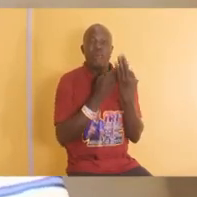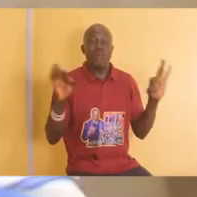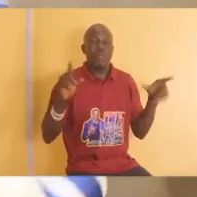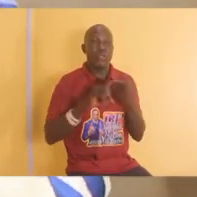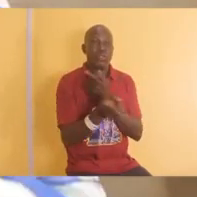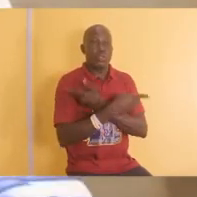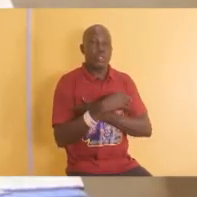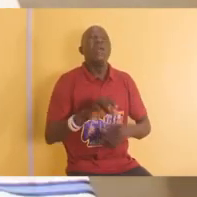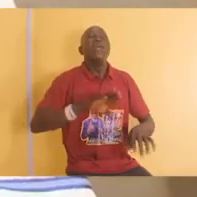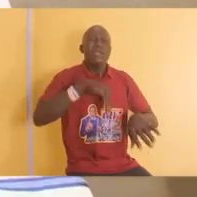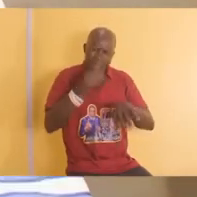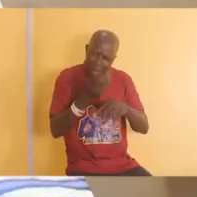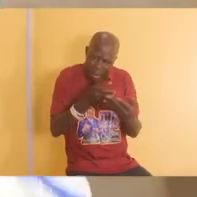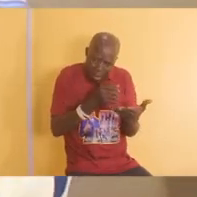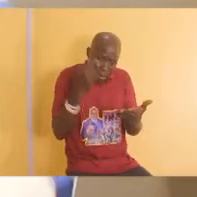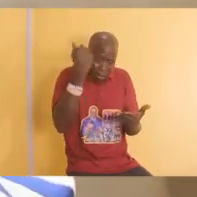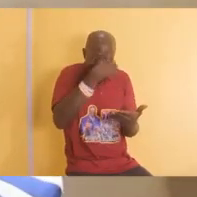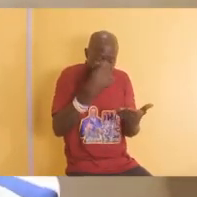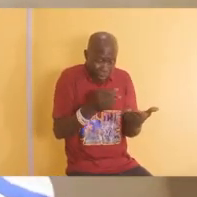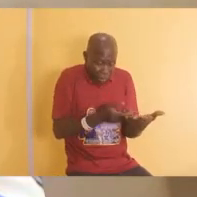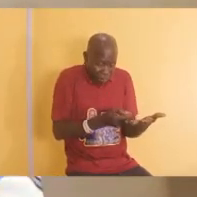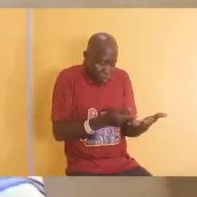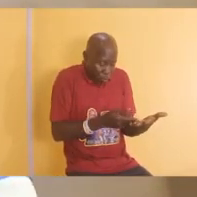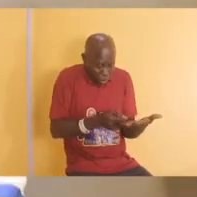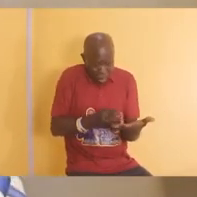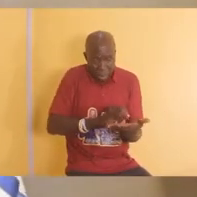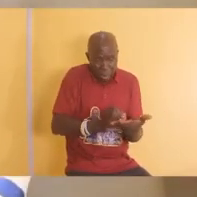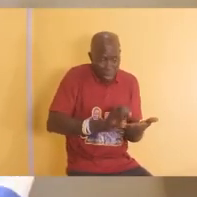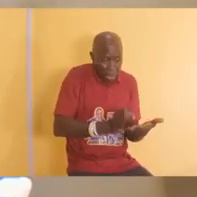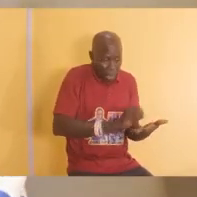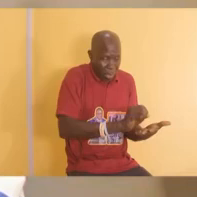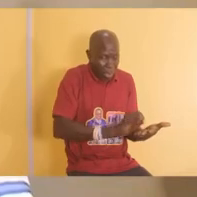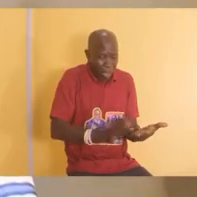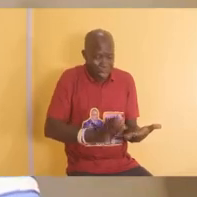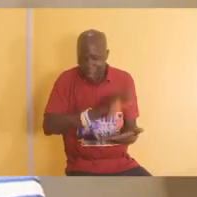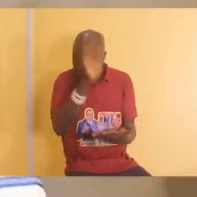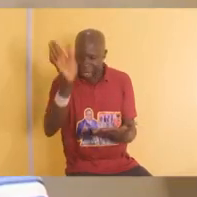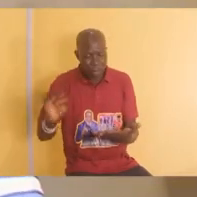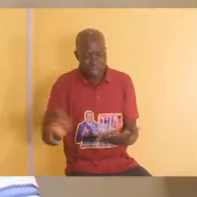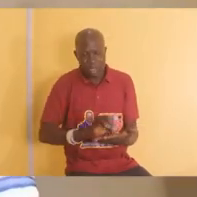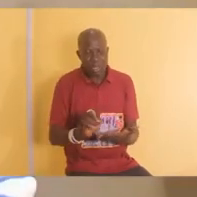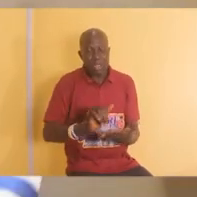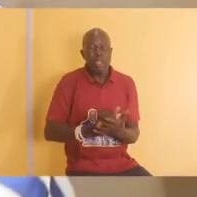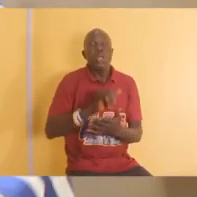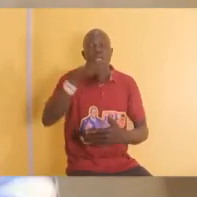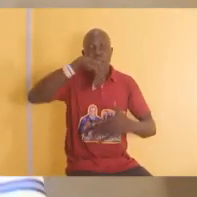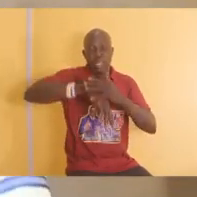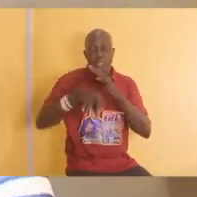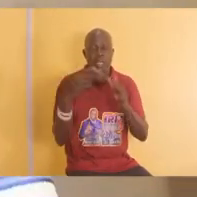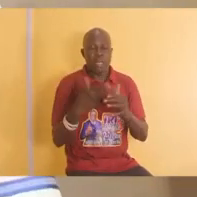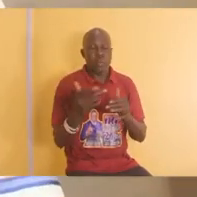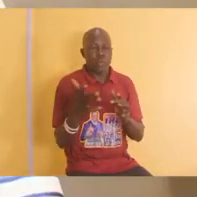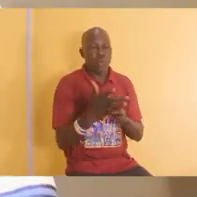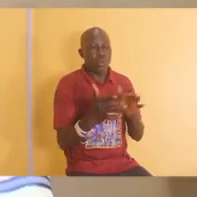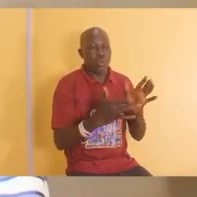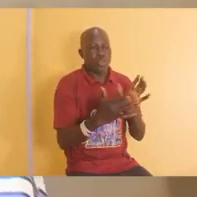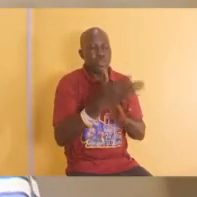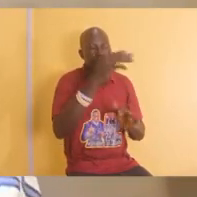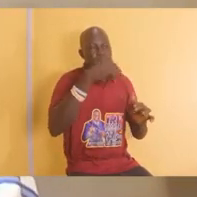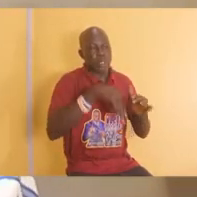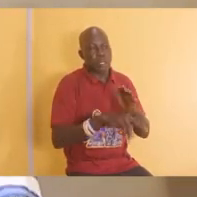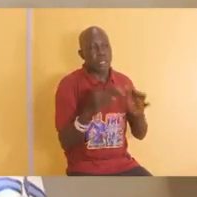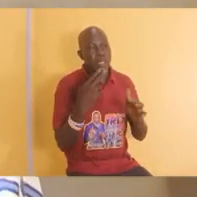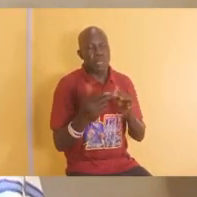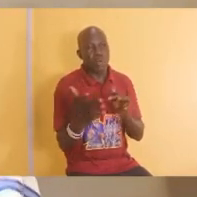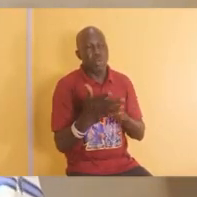I'm on Facebook. Type it like that. Write it. It's written. In the name of Jesus. In the